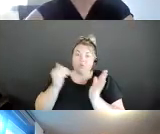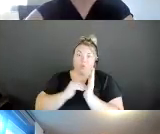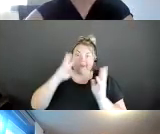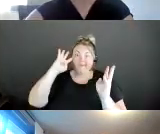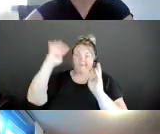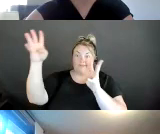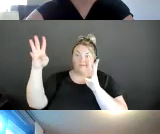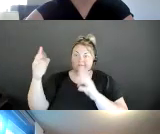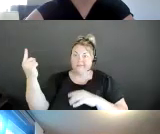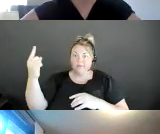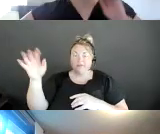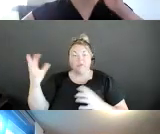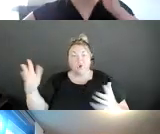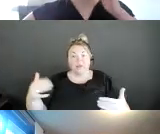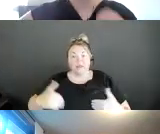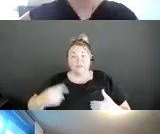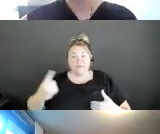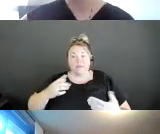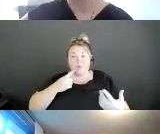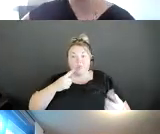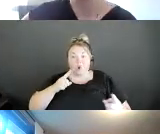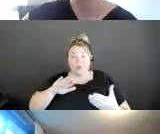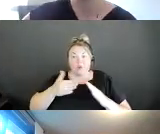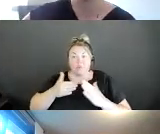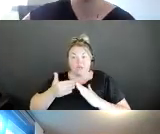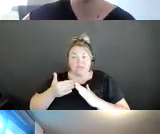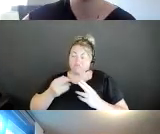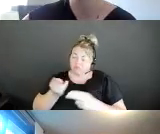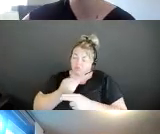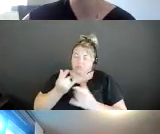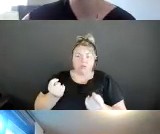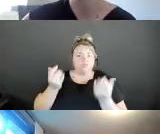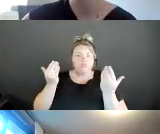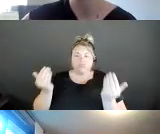If you got something that's working in your community, let's use it.